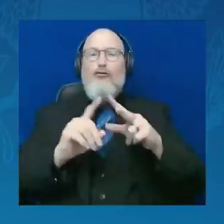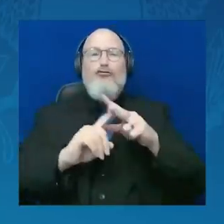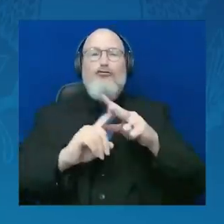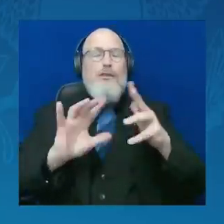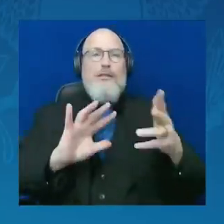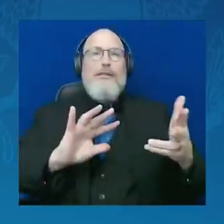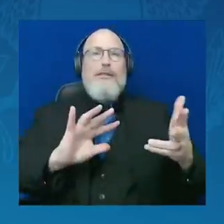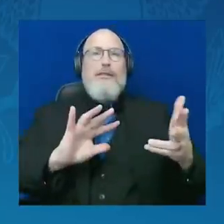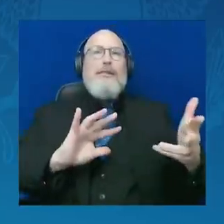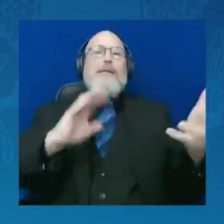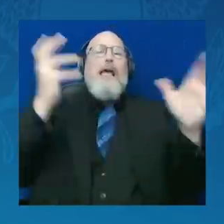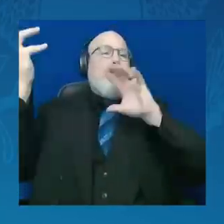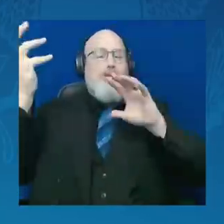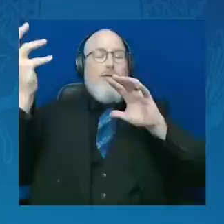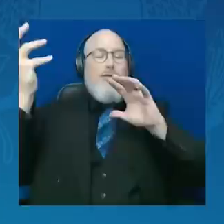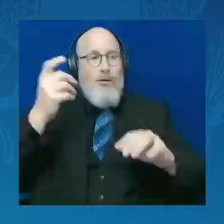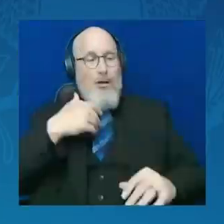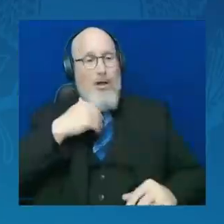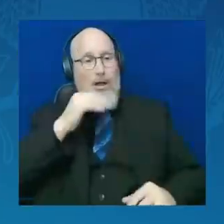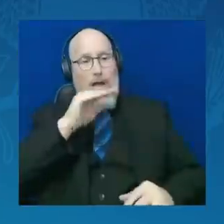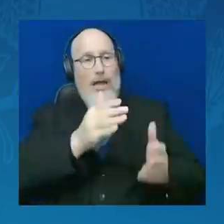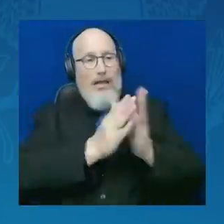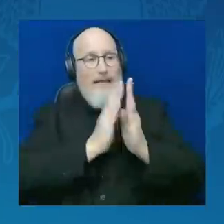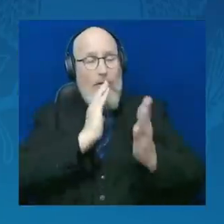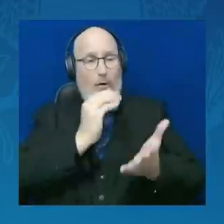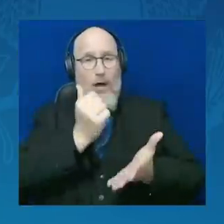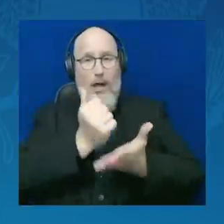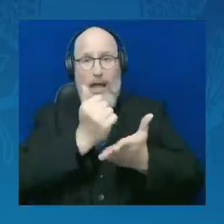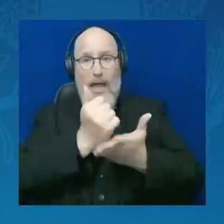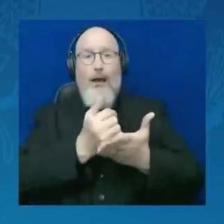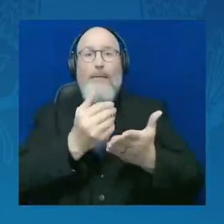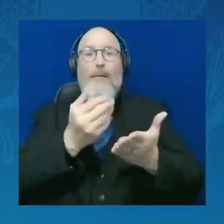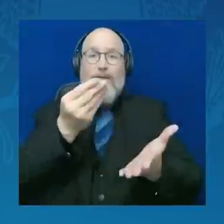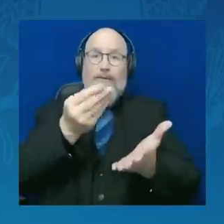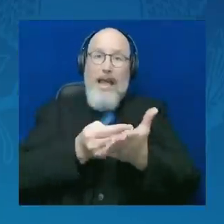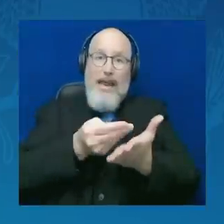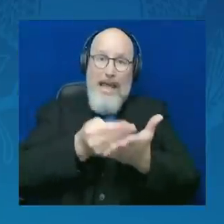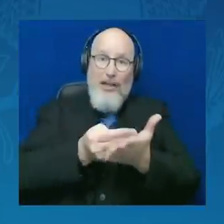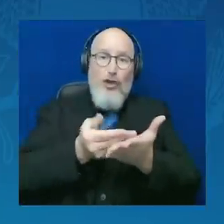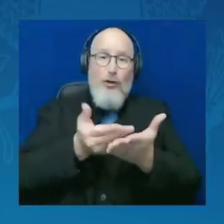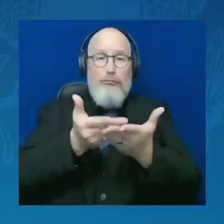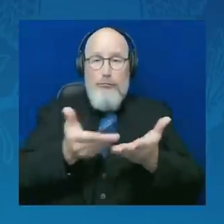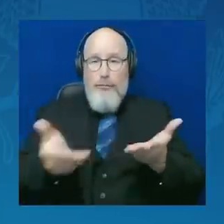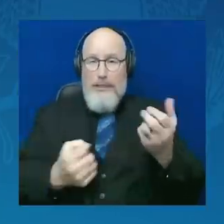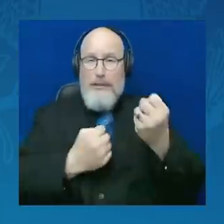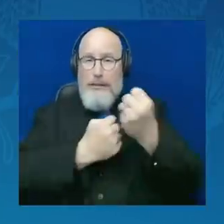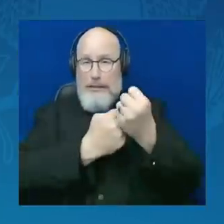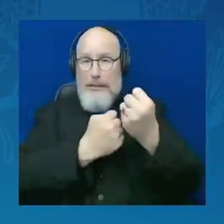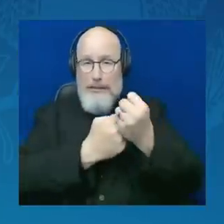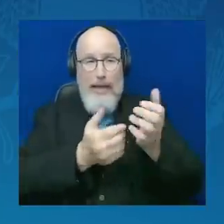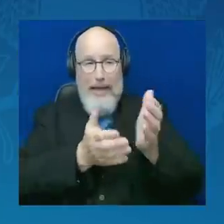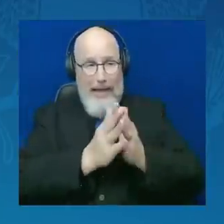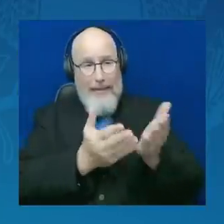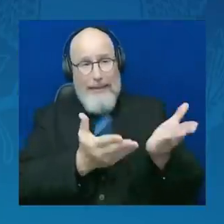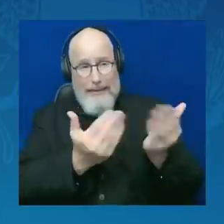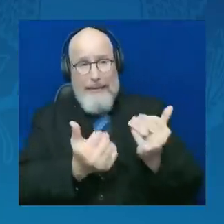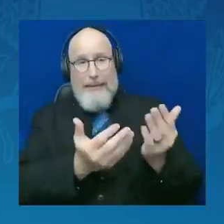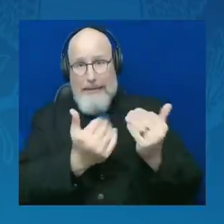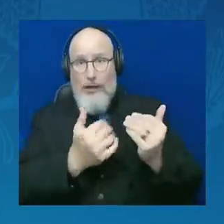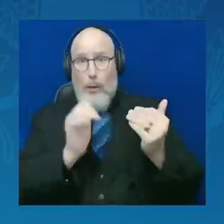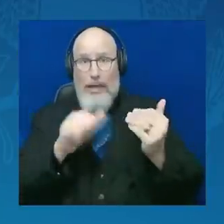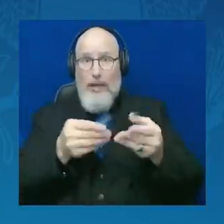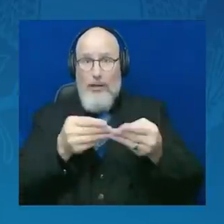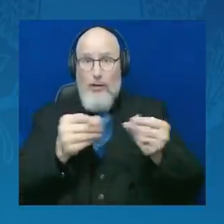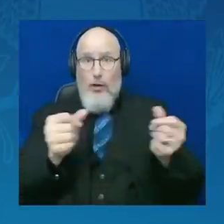help, both the material assistance, financial assistance, so that we are able to solve this in Poland. I also asked